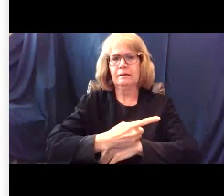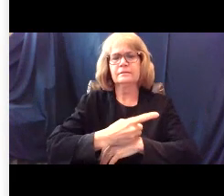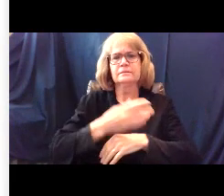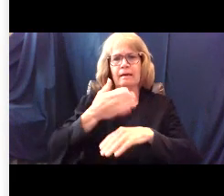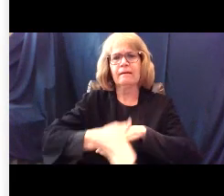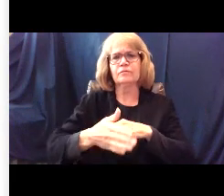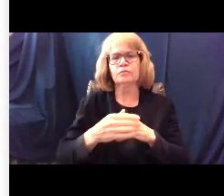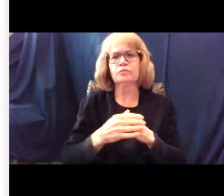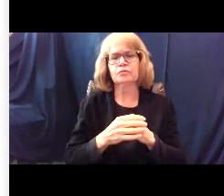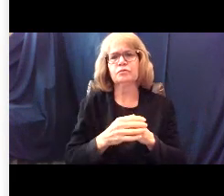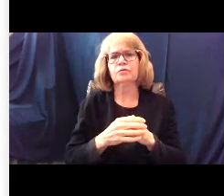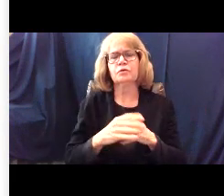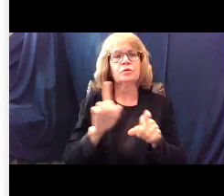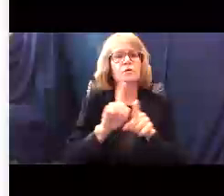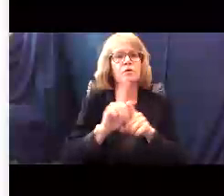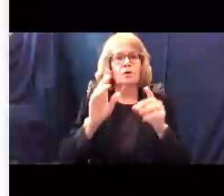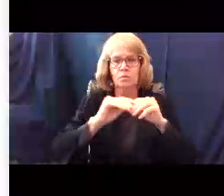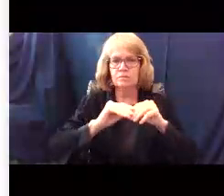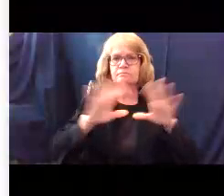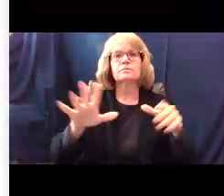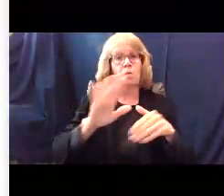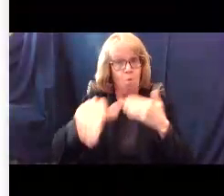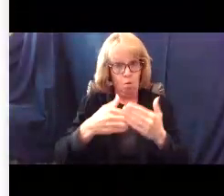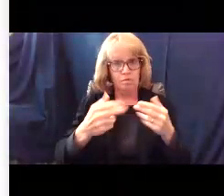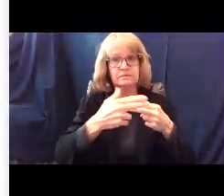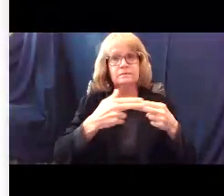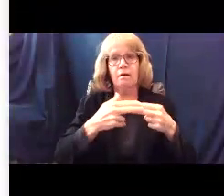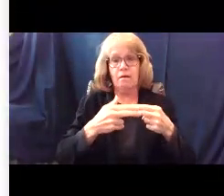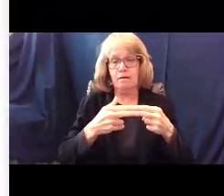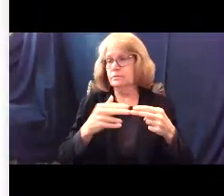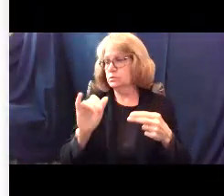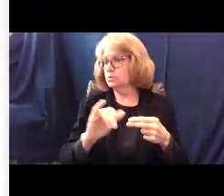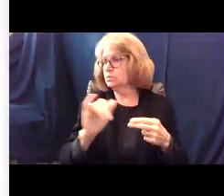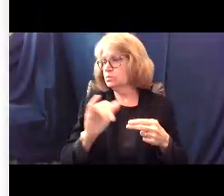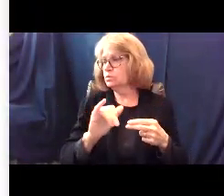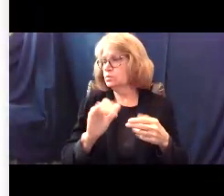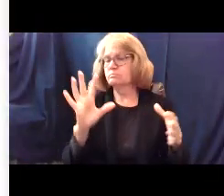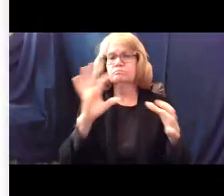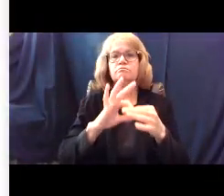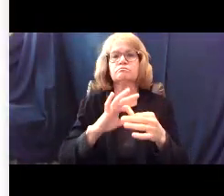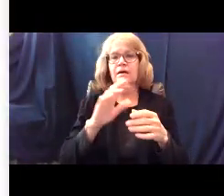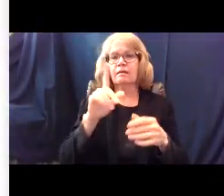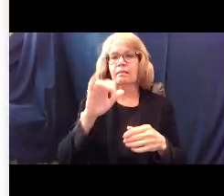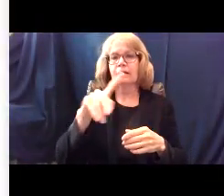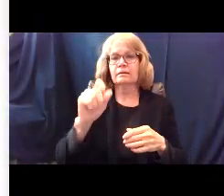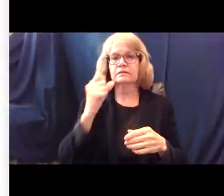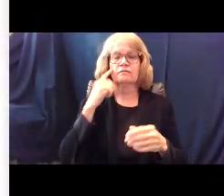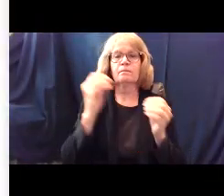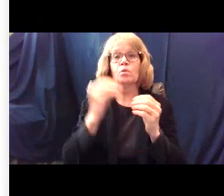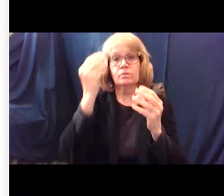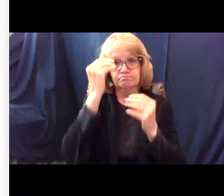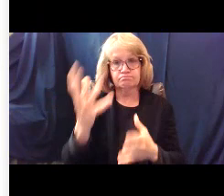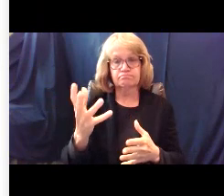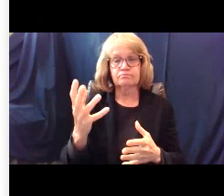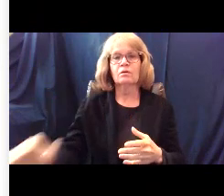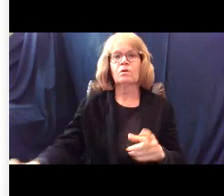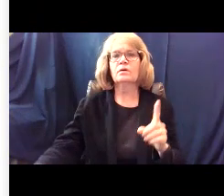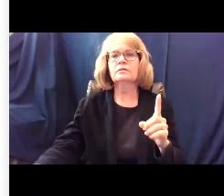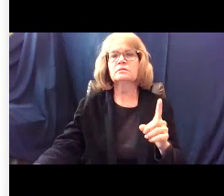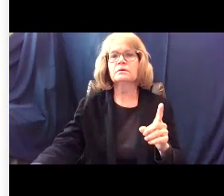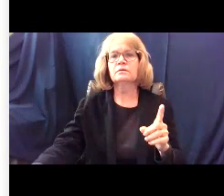we will also send out all of the slides, which include links to further information for folks who'd like to learn more